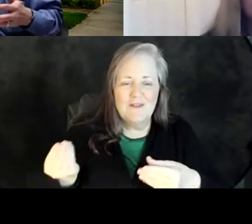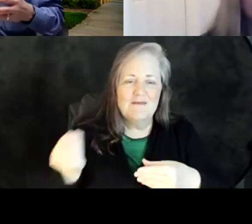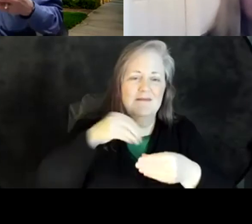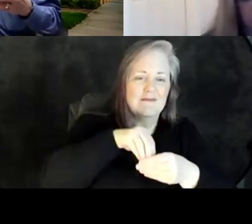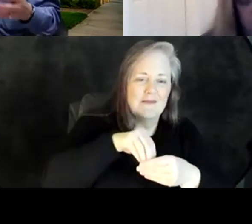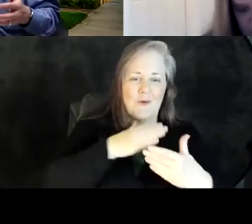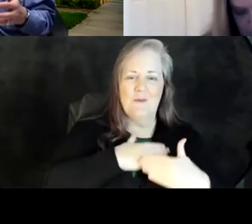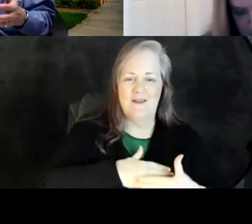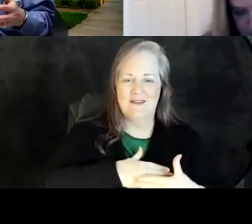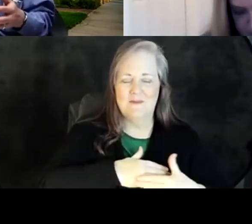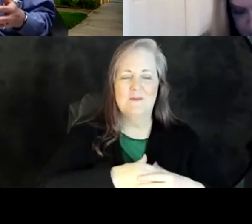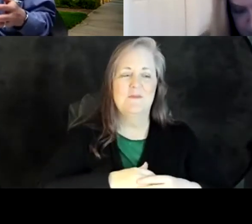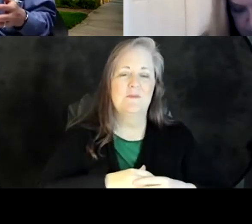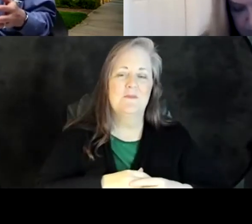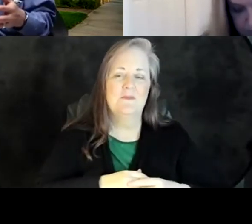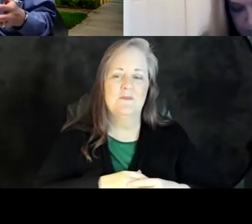then when the